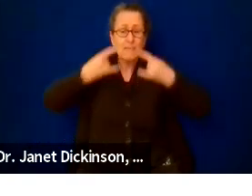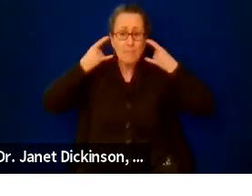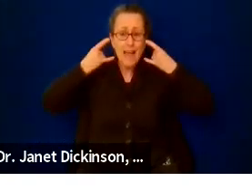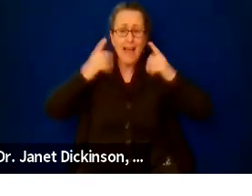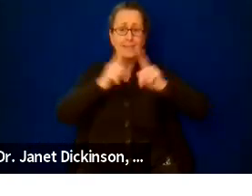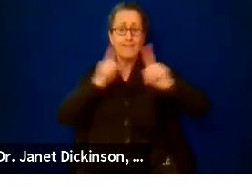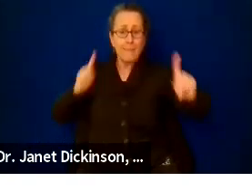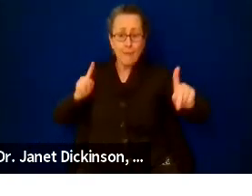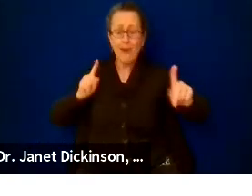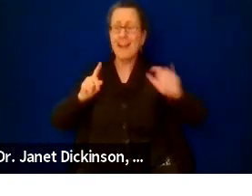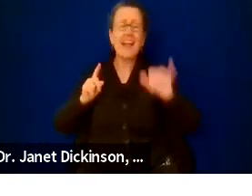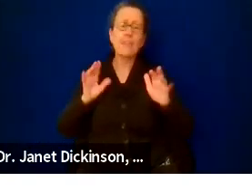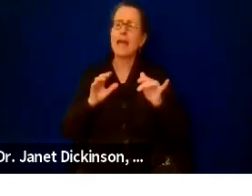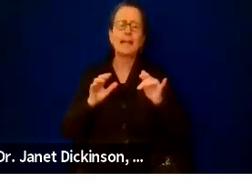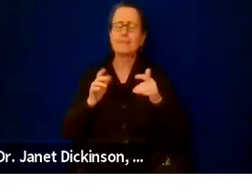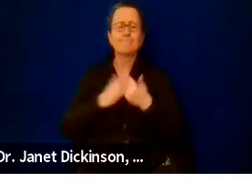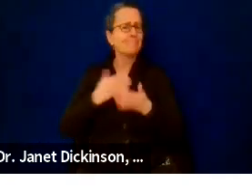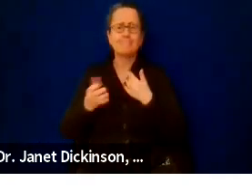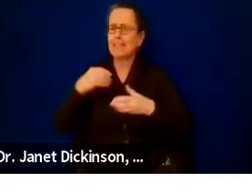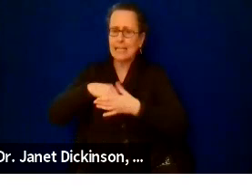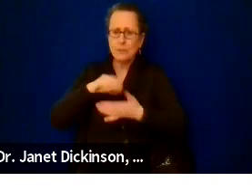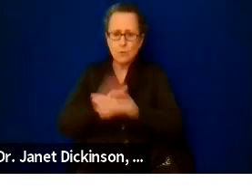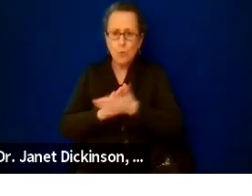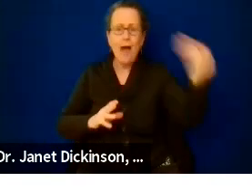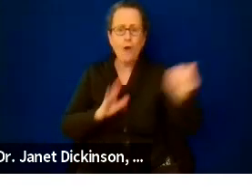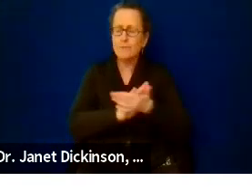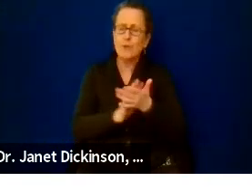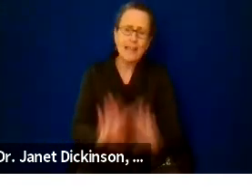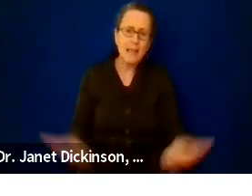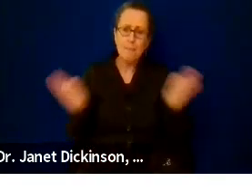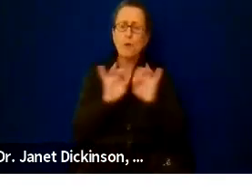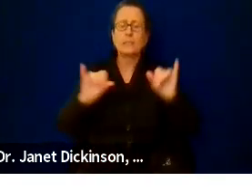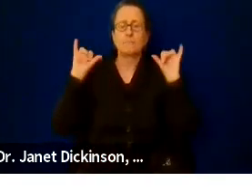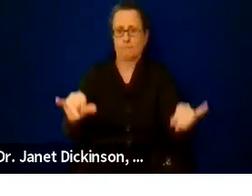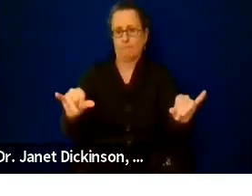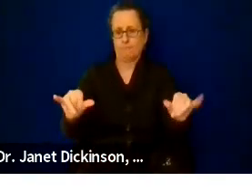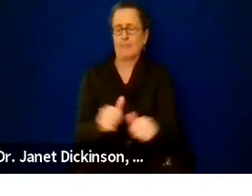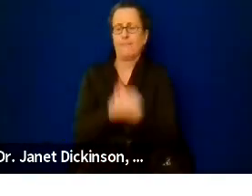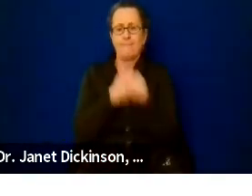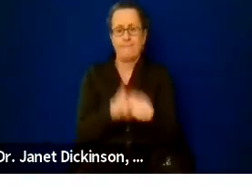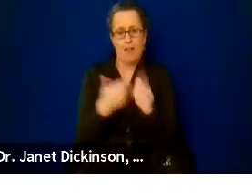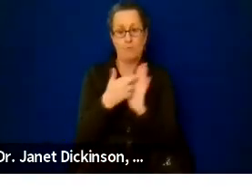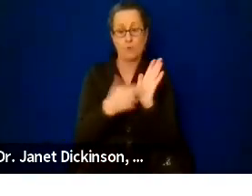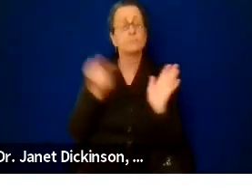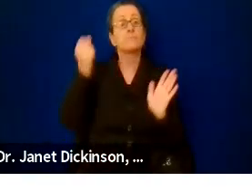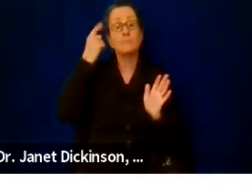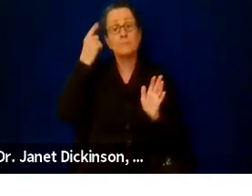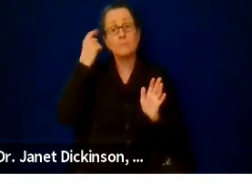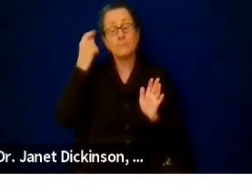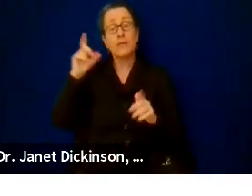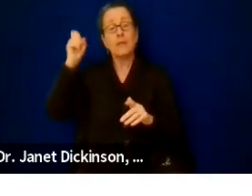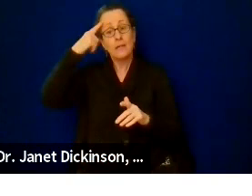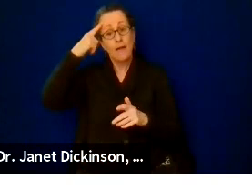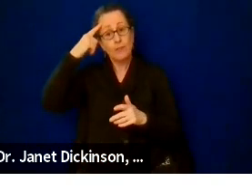physically distant no matter where you are. I know that the governor has relaxed the travel order to a